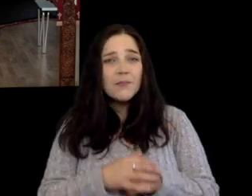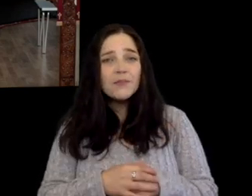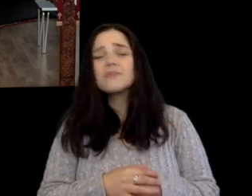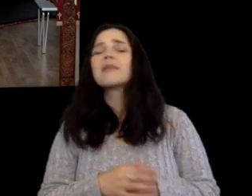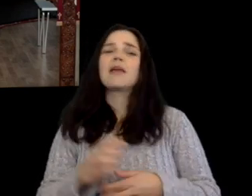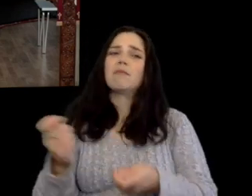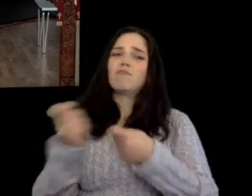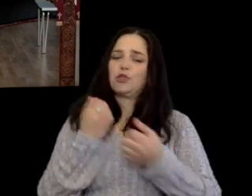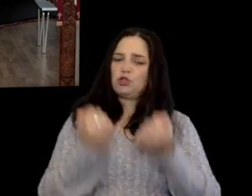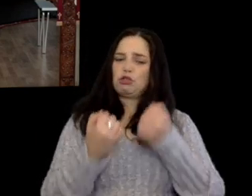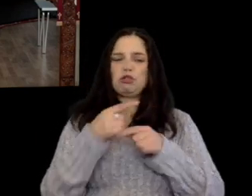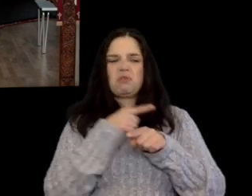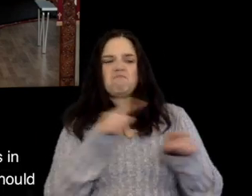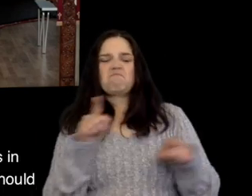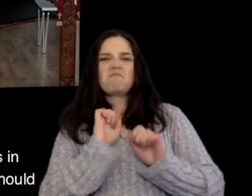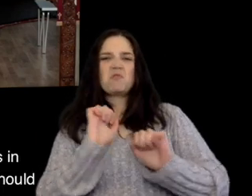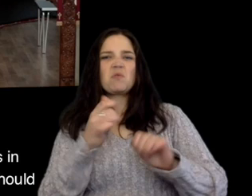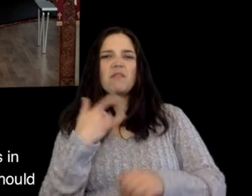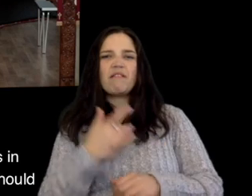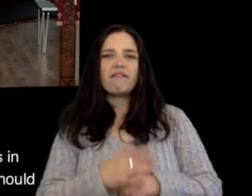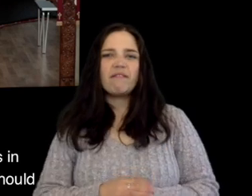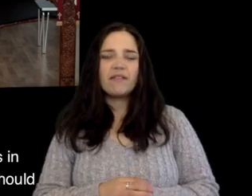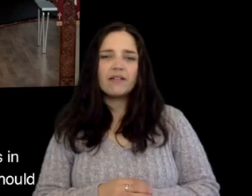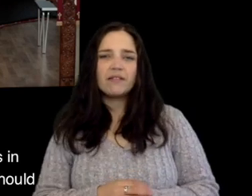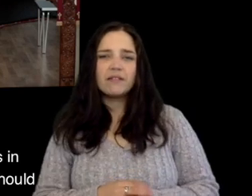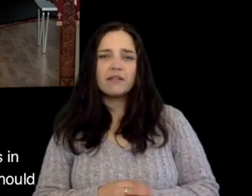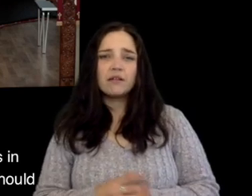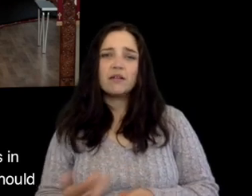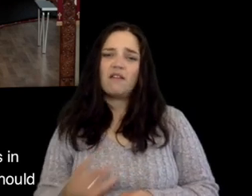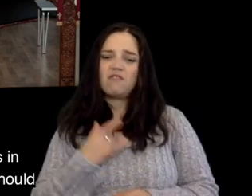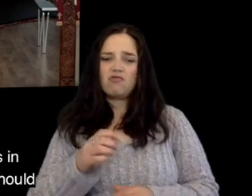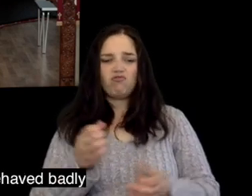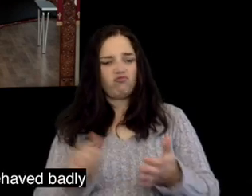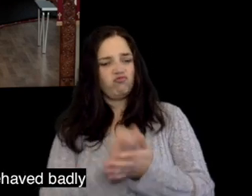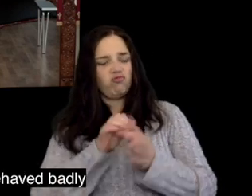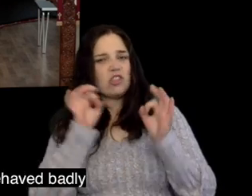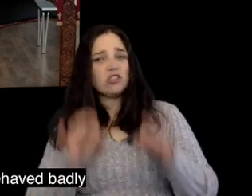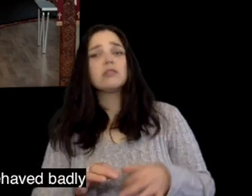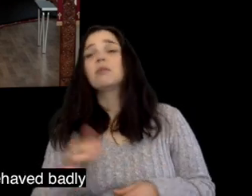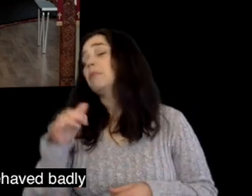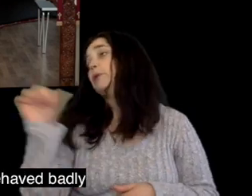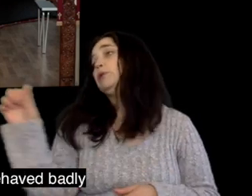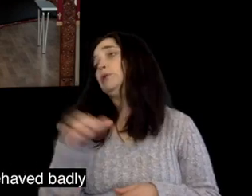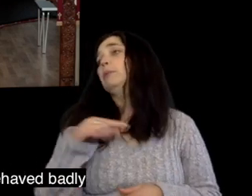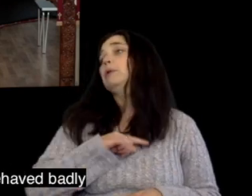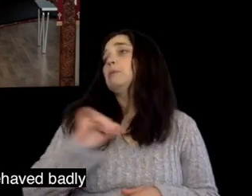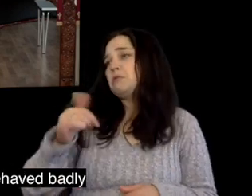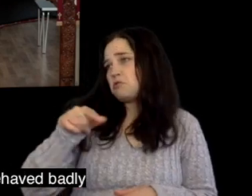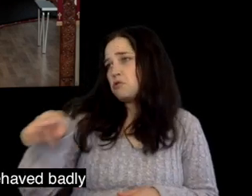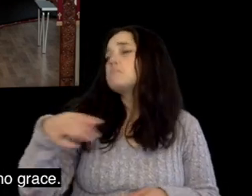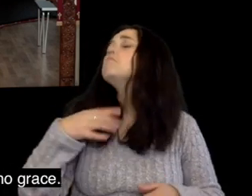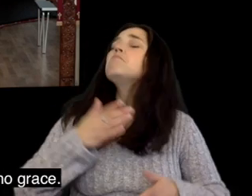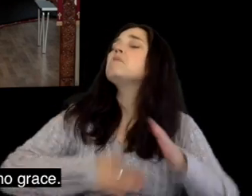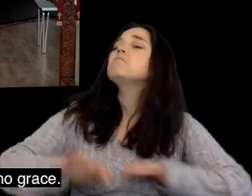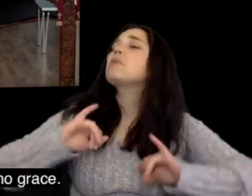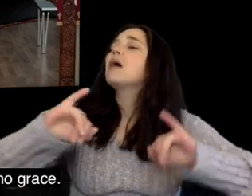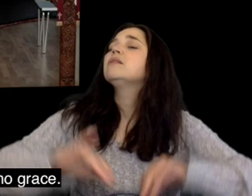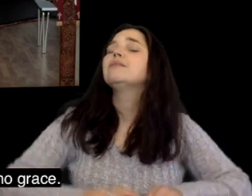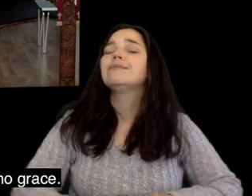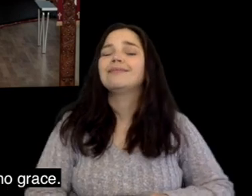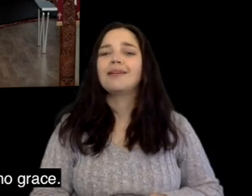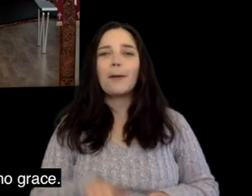is, I bring judgment on your life. And I feel righteous in doing that. Maybe I should, because maybe you have behaved